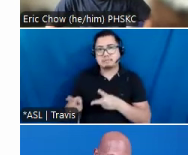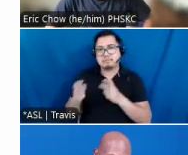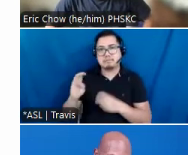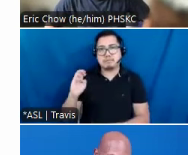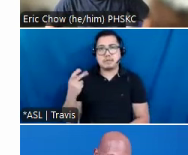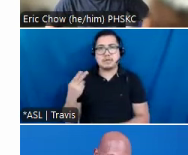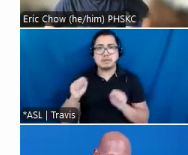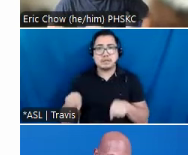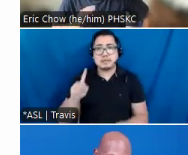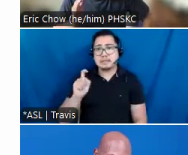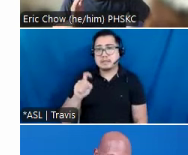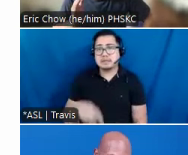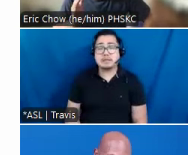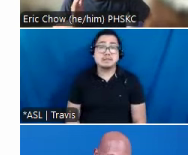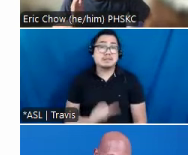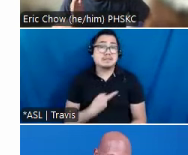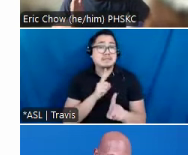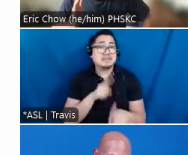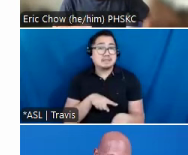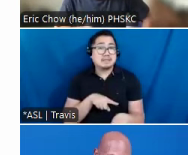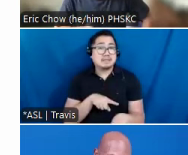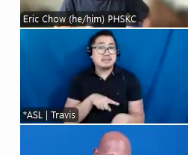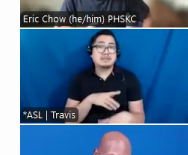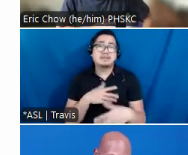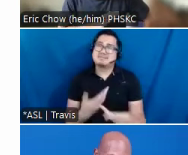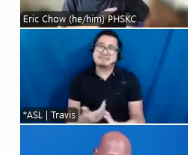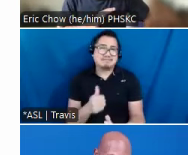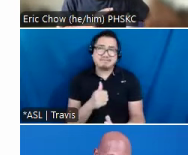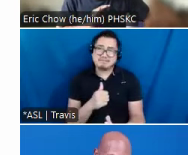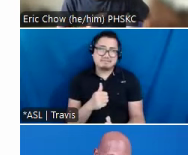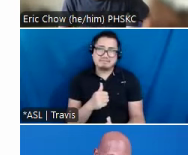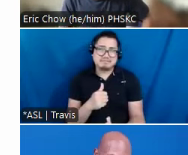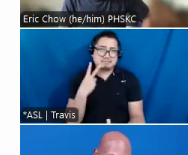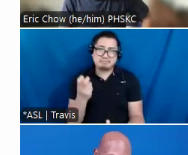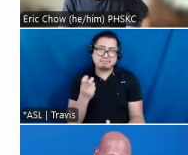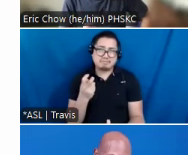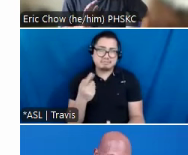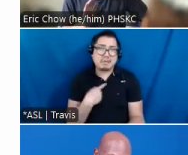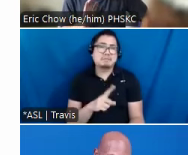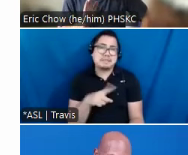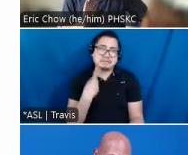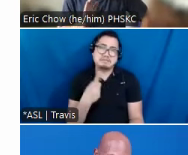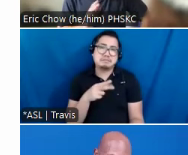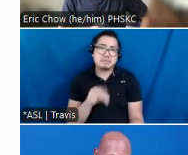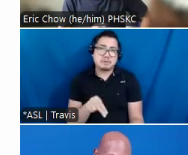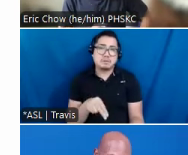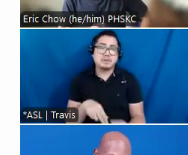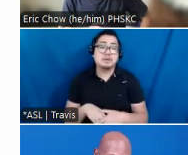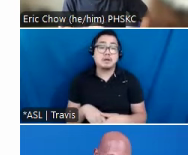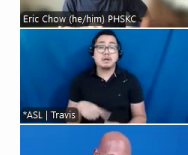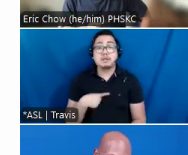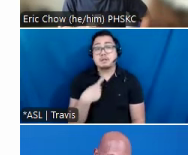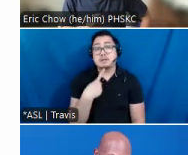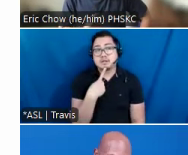So the answer is it's very unlikely. So to the point where I would say no. I would say